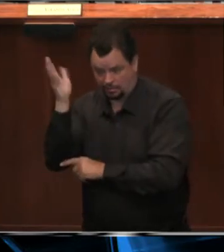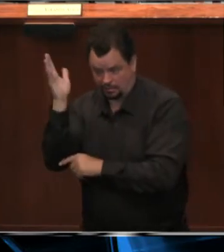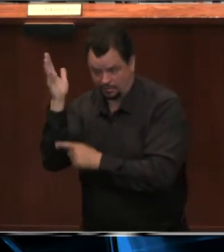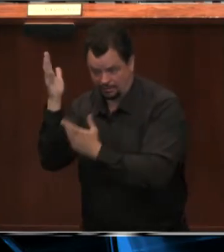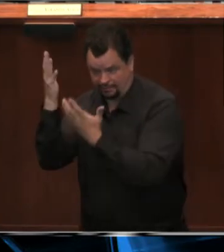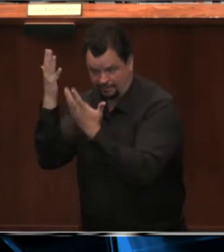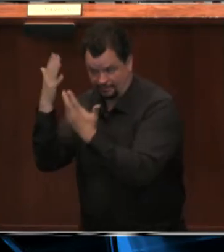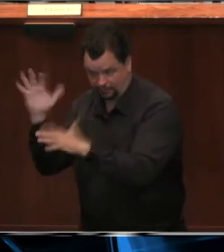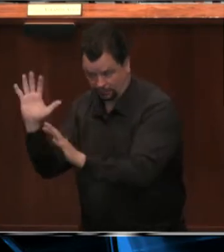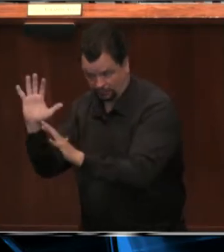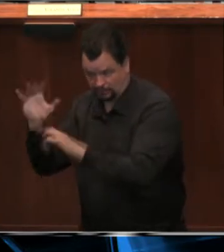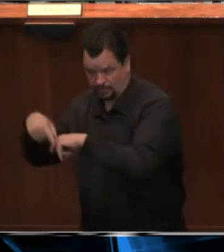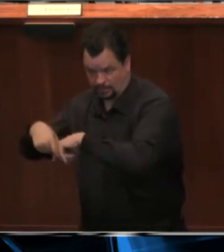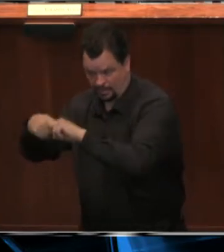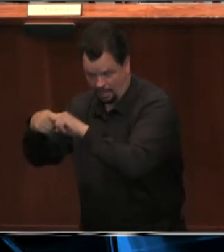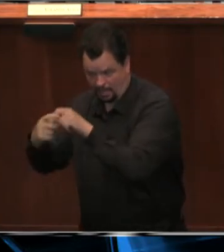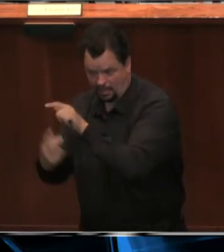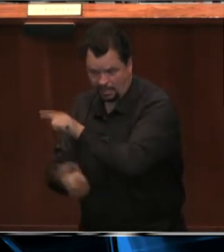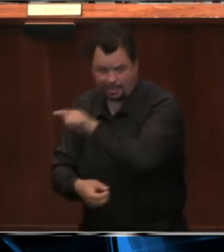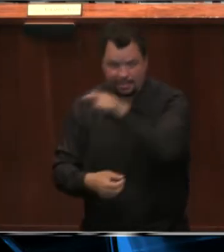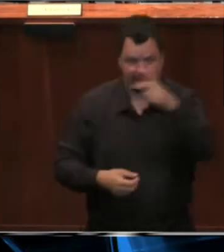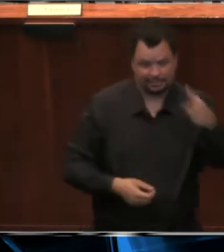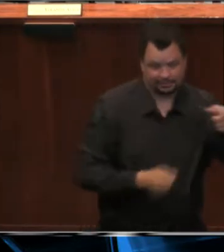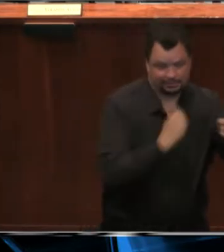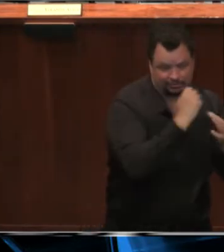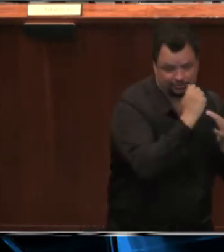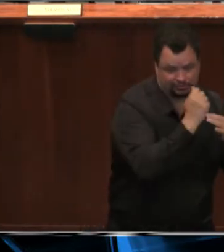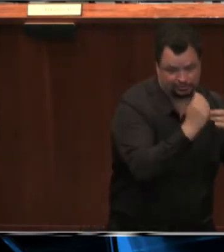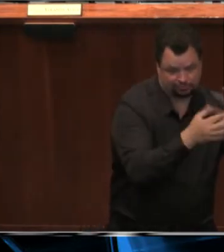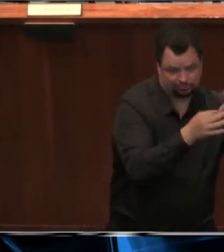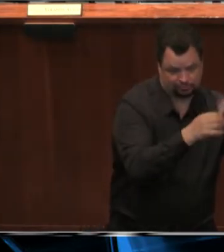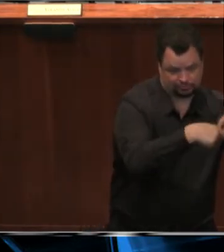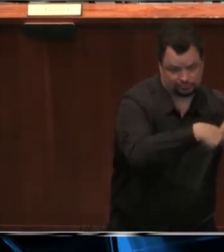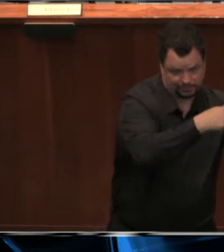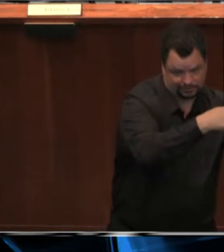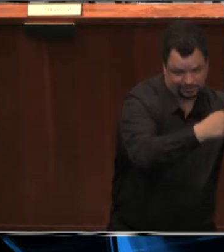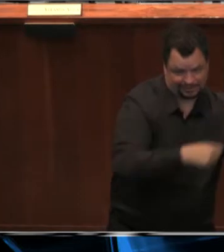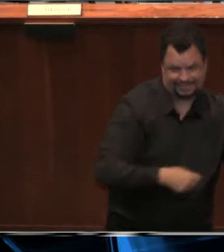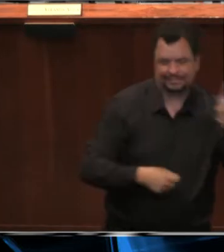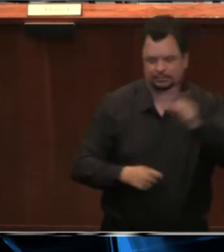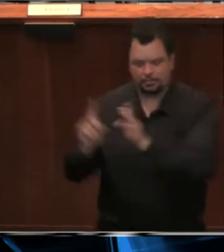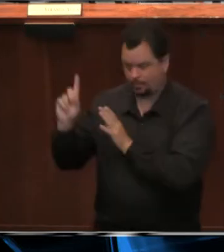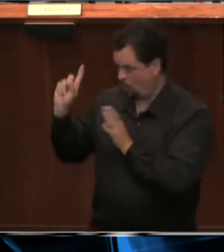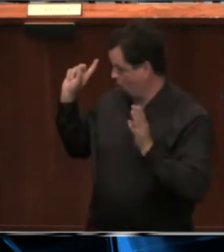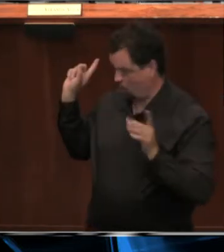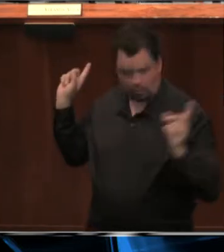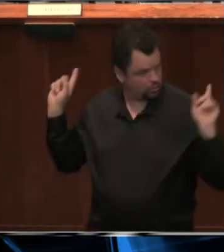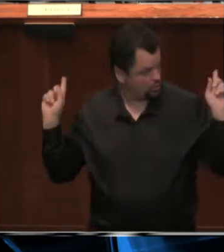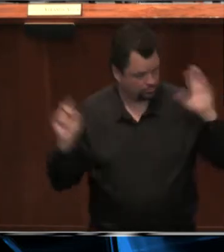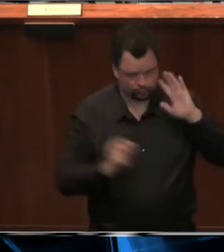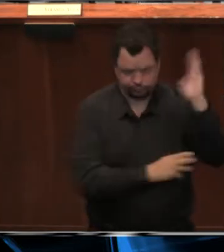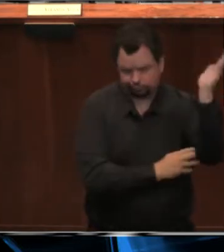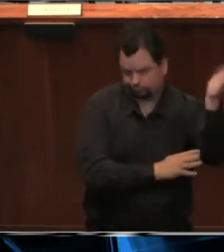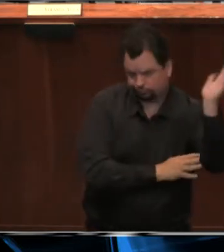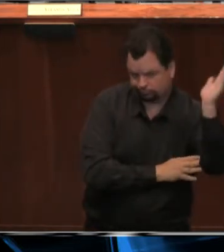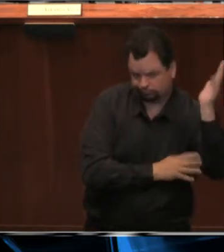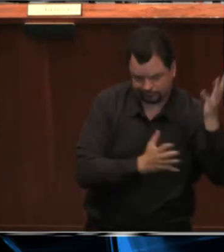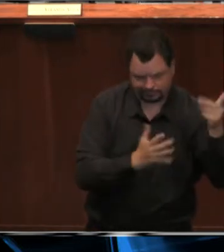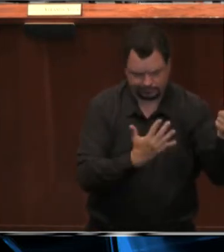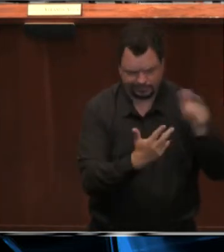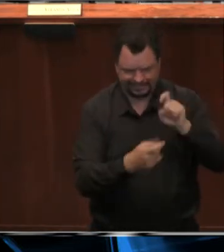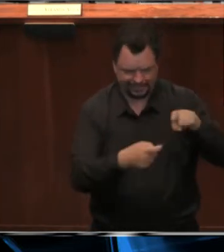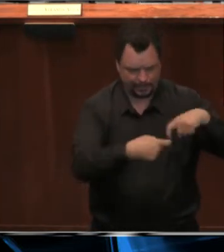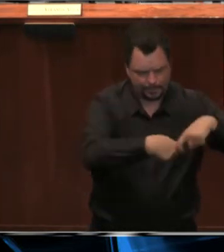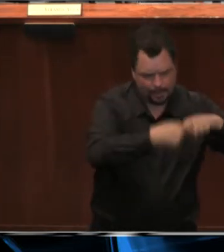so that they don't feel excluded. Instructions for those in the room, those of us here at